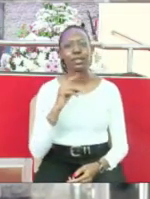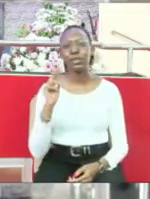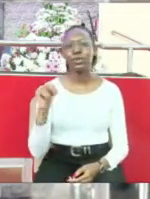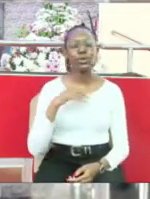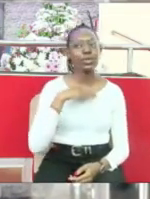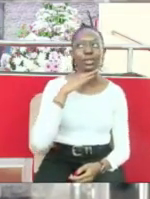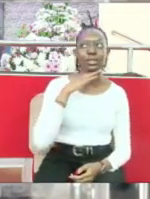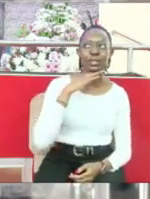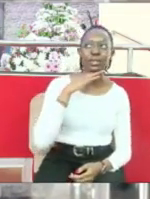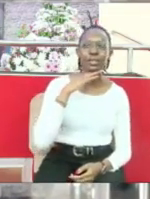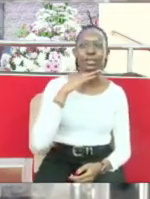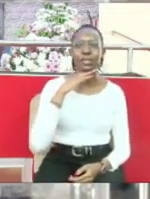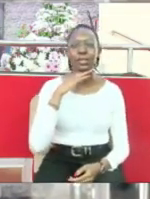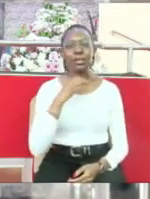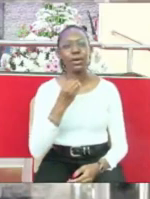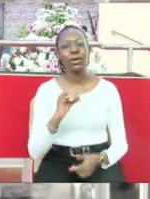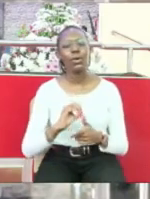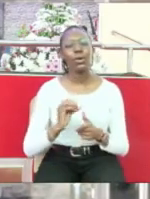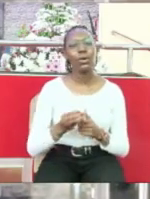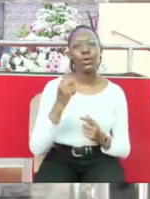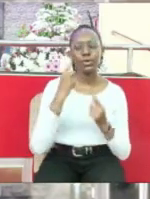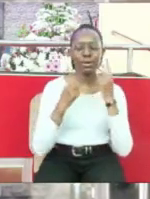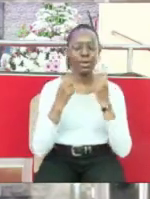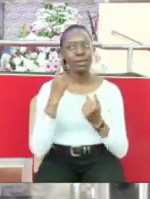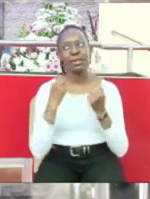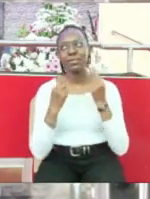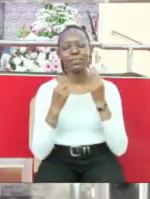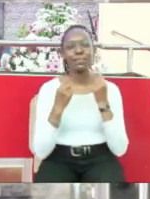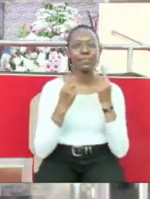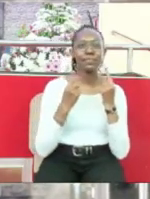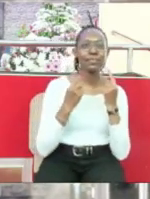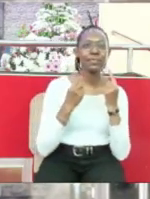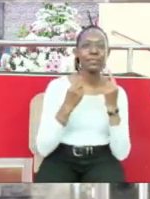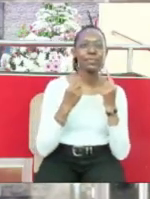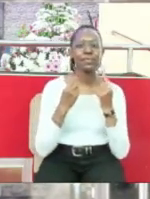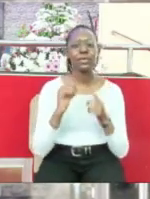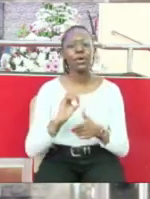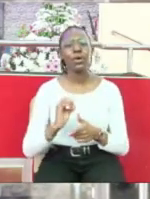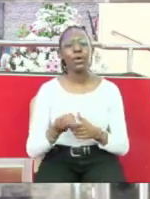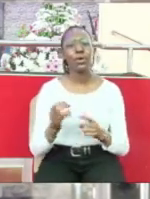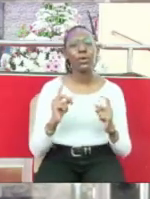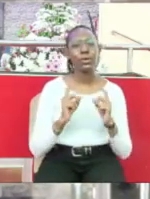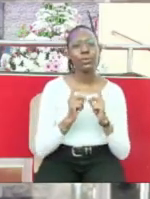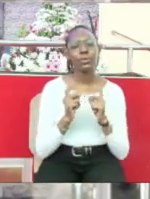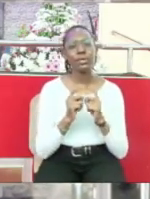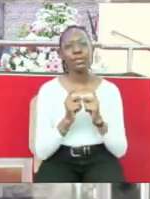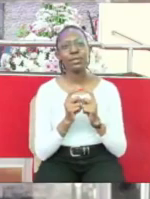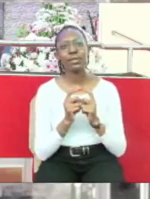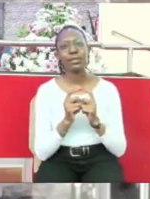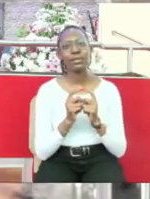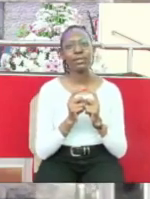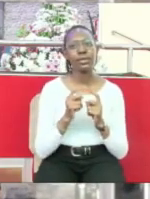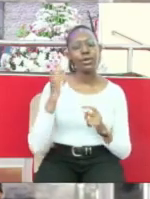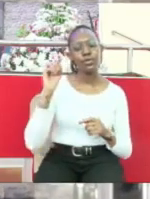kifo kingine. All mourning. Ama huzuni. Ama moto. All pain. Ama uchungu. For the old order of things